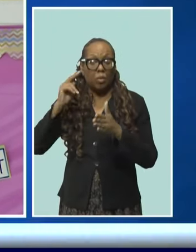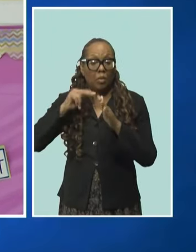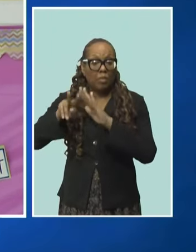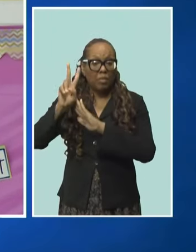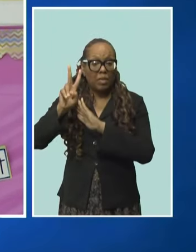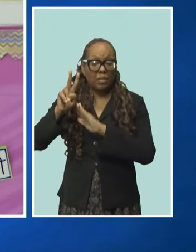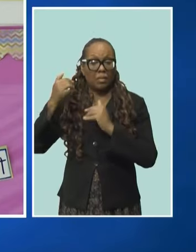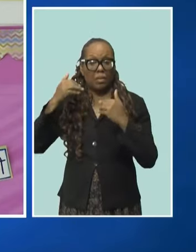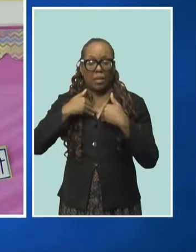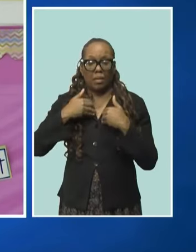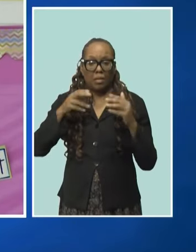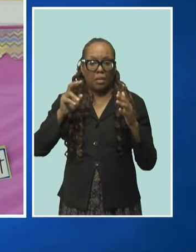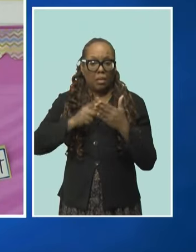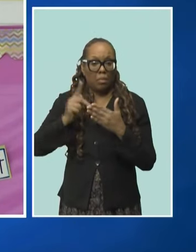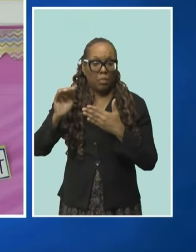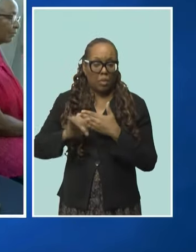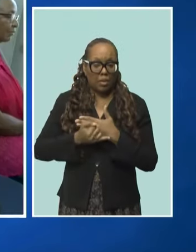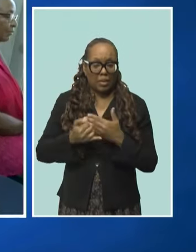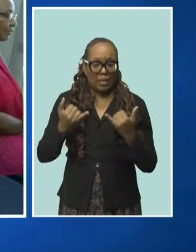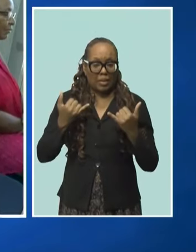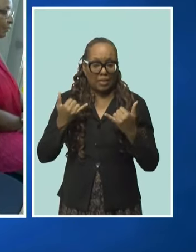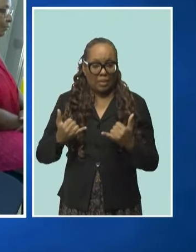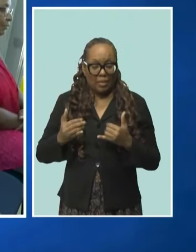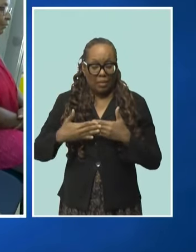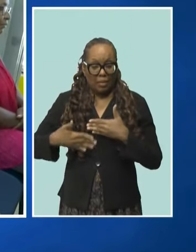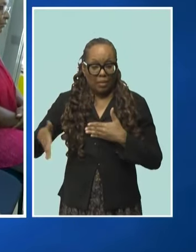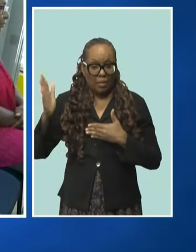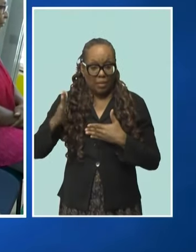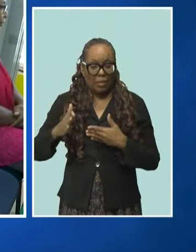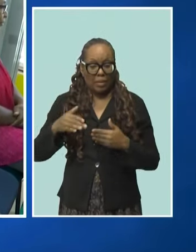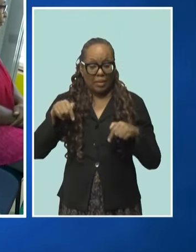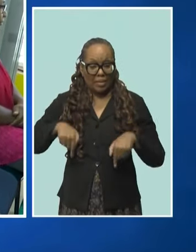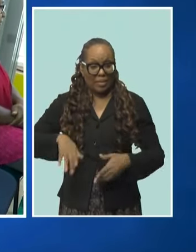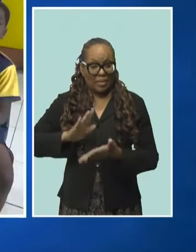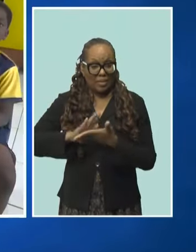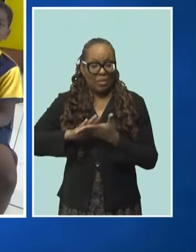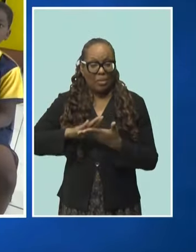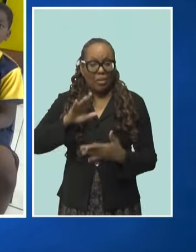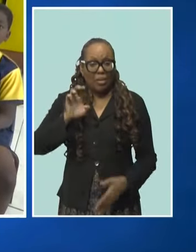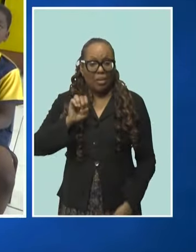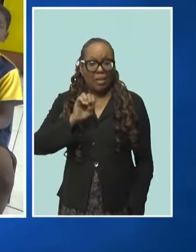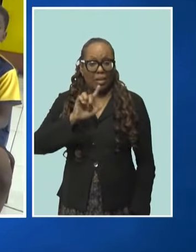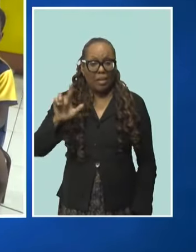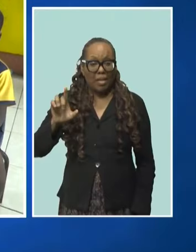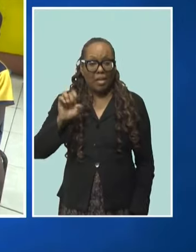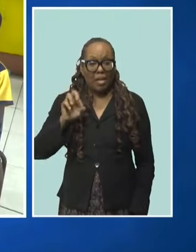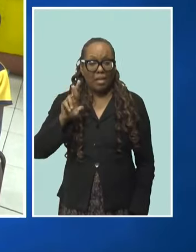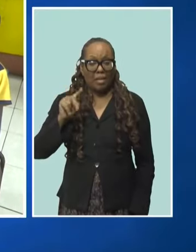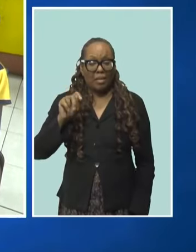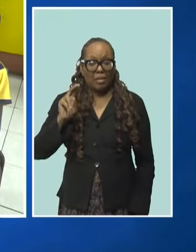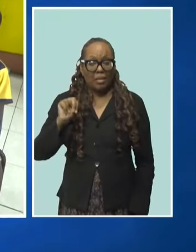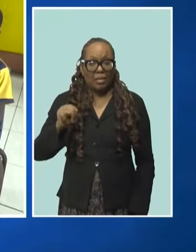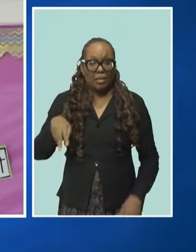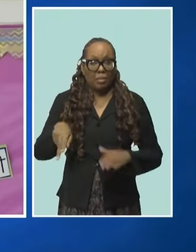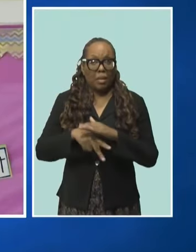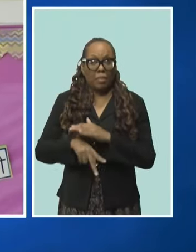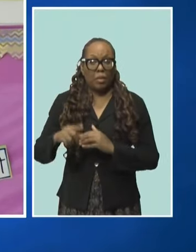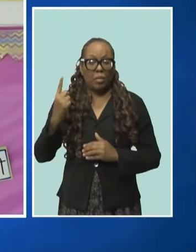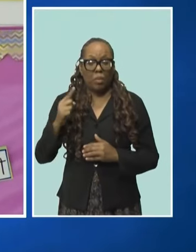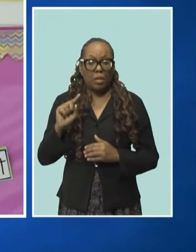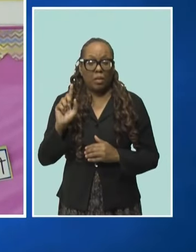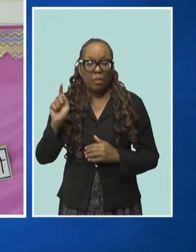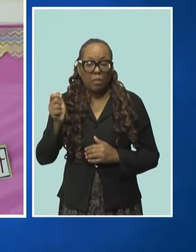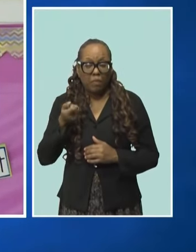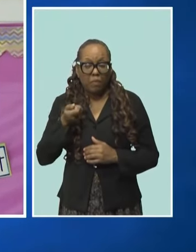projects. From today, Ellerton Primary becomes one of only a few public schools in Barbados equipped with